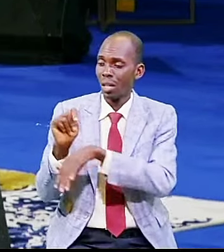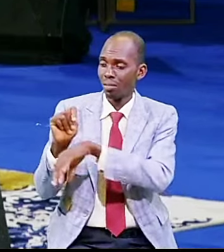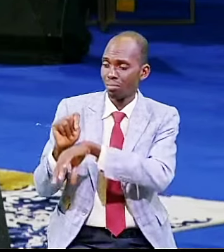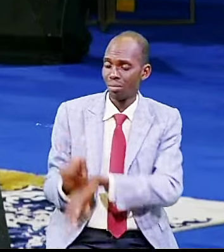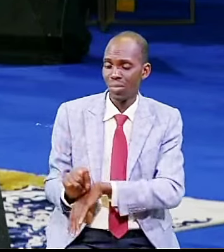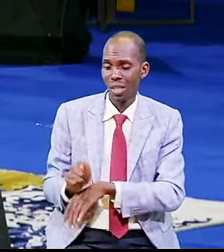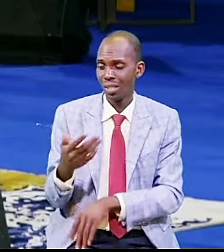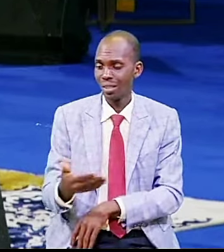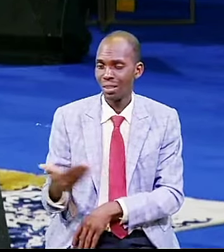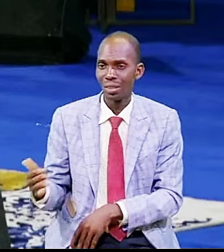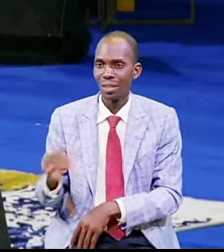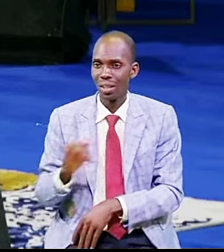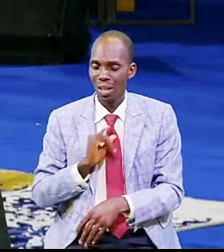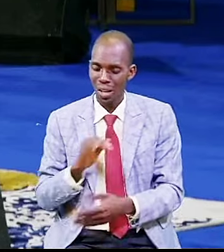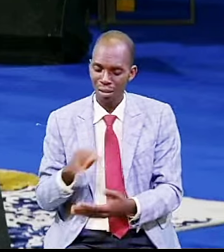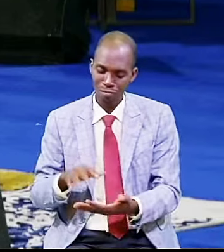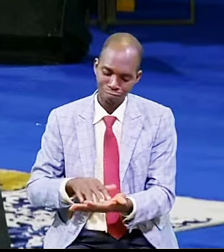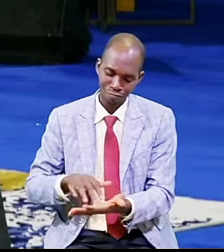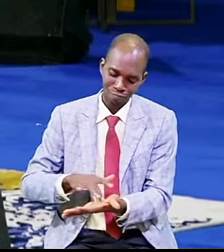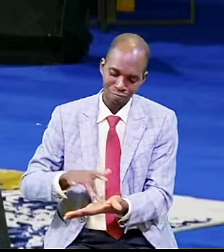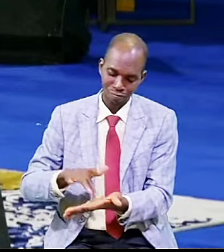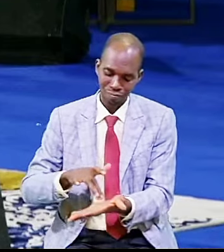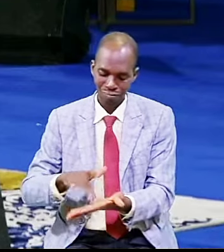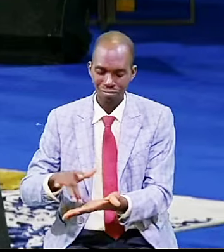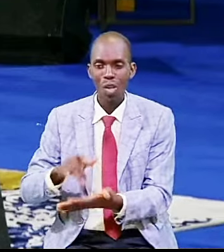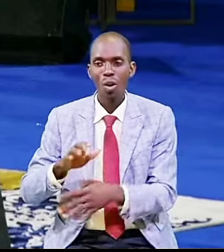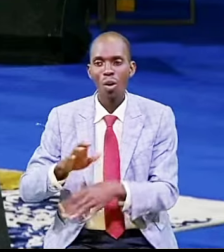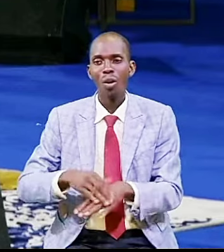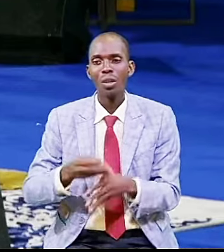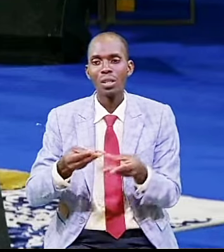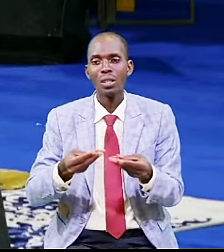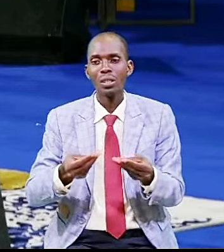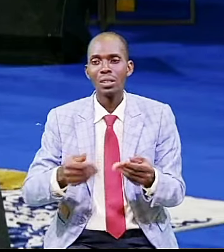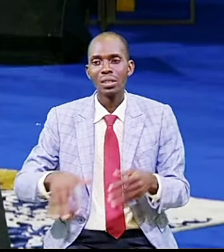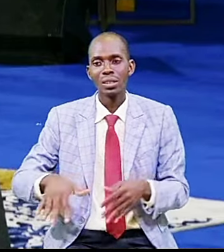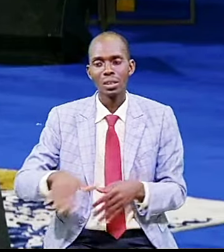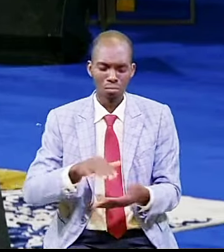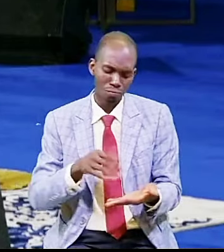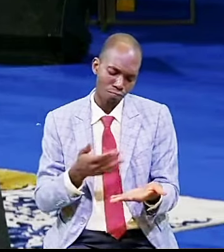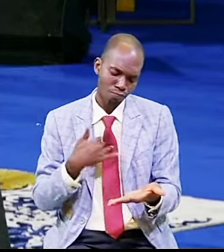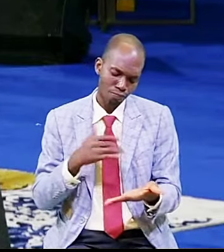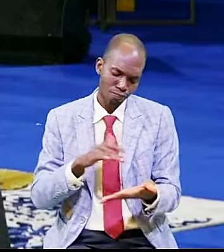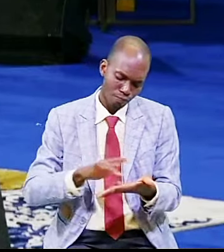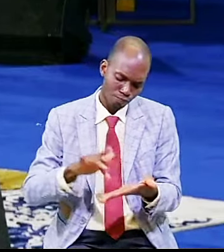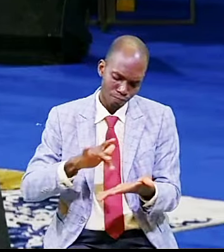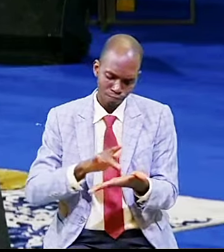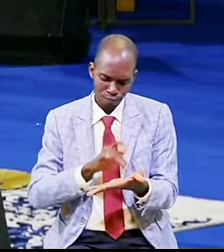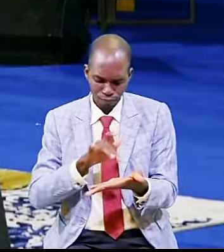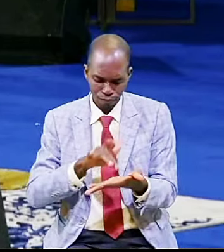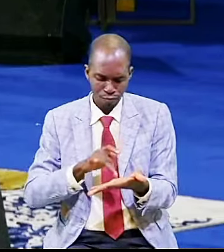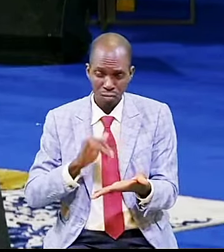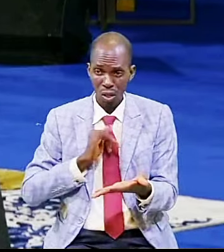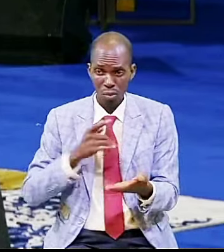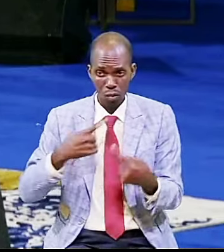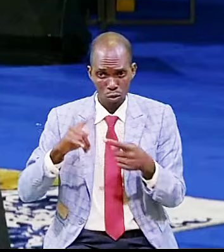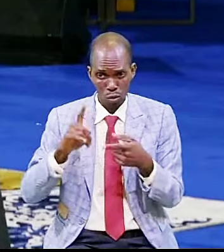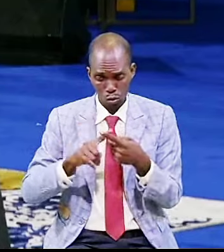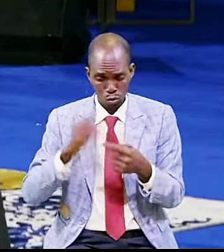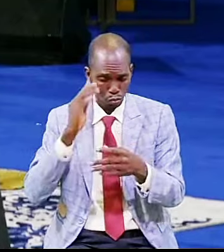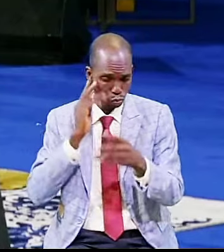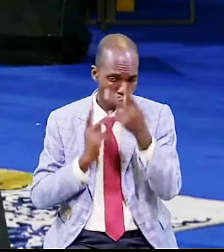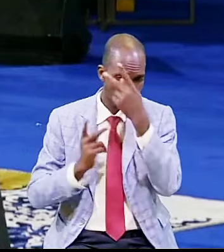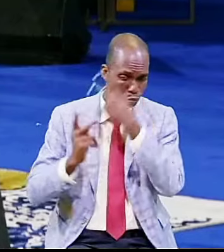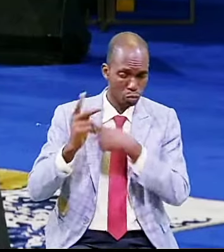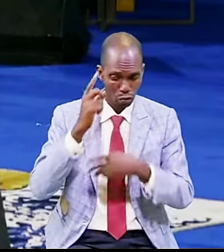on sand, and they say they are trying to, you know, divine for you. That's evil. When the Lord